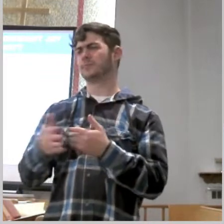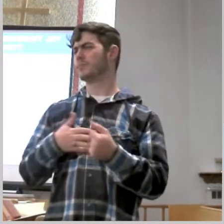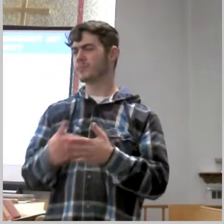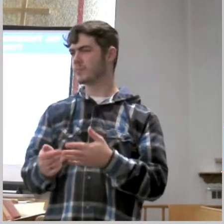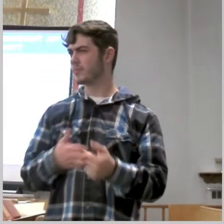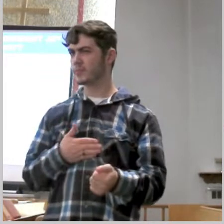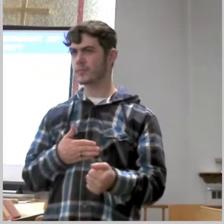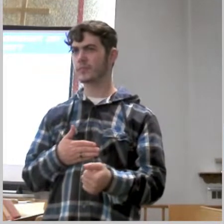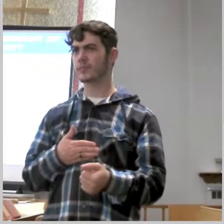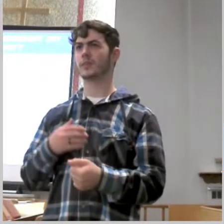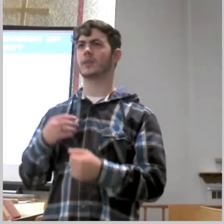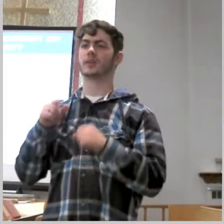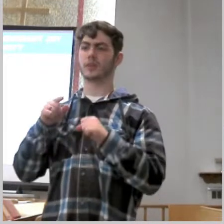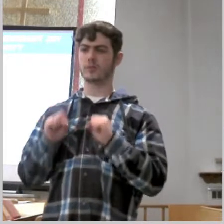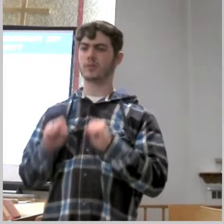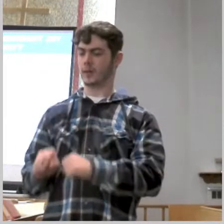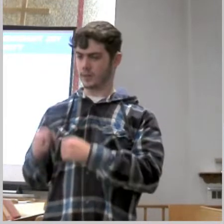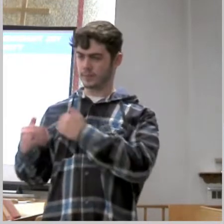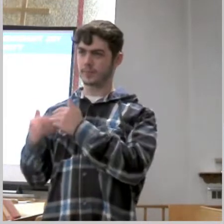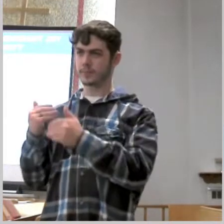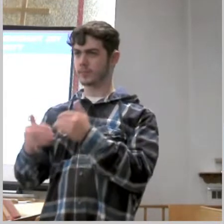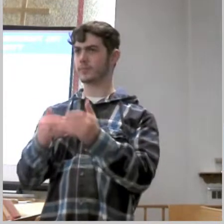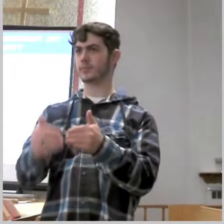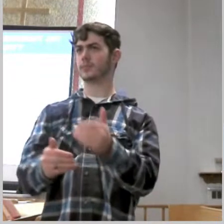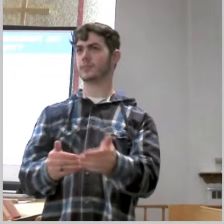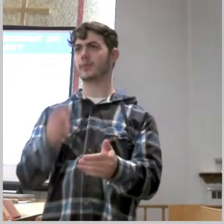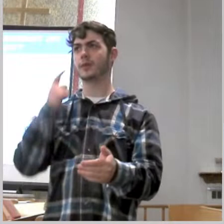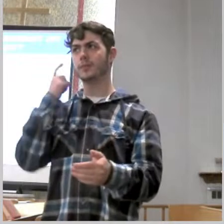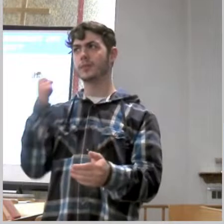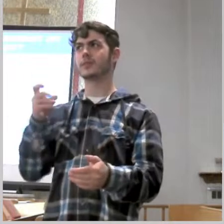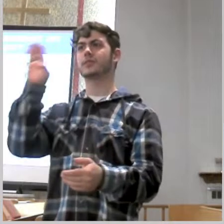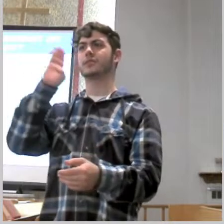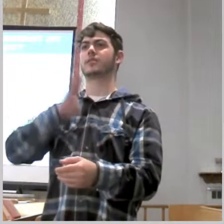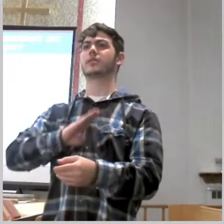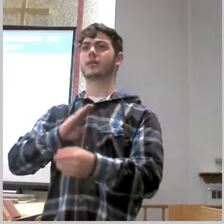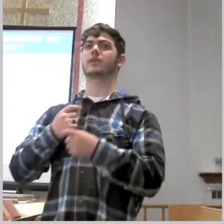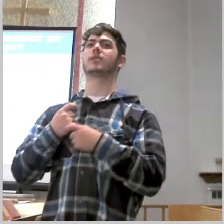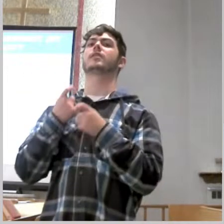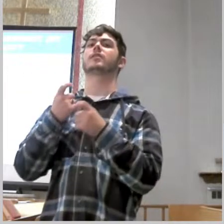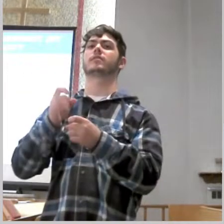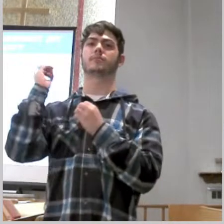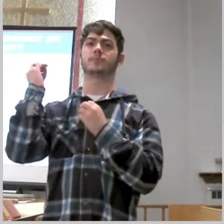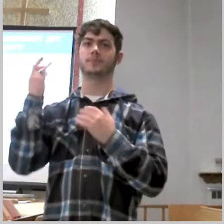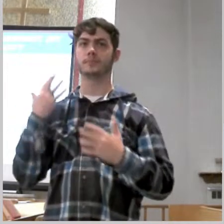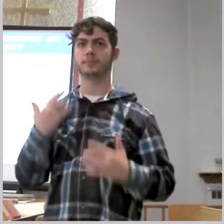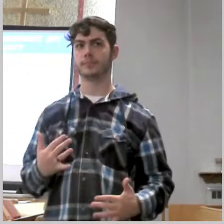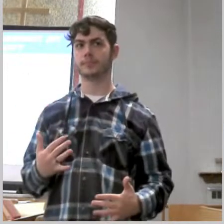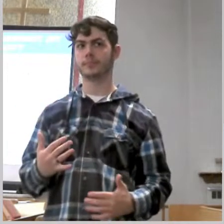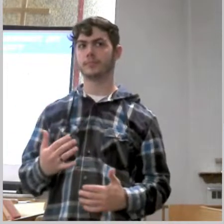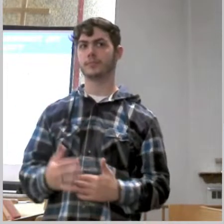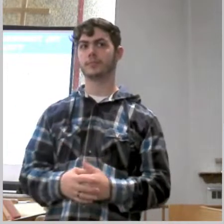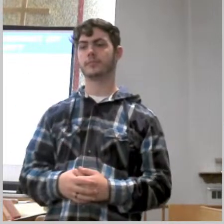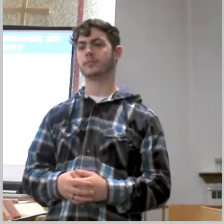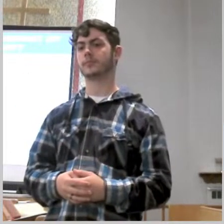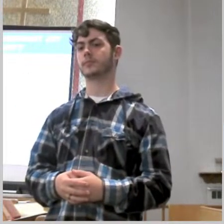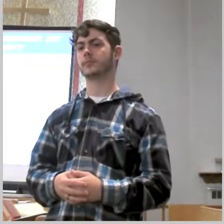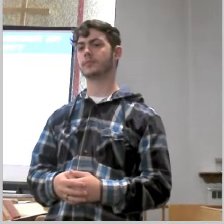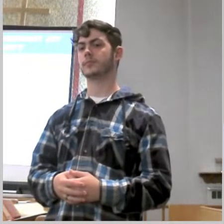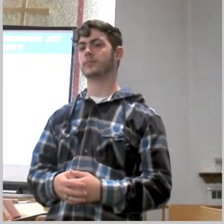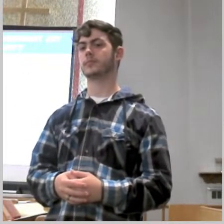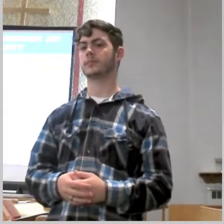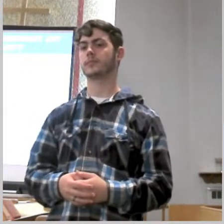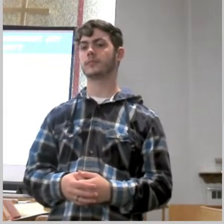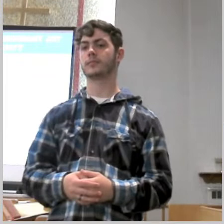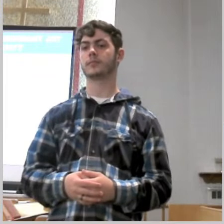when we find that we're being moved by the grace of God. And so the last thing that he mentions here,